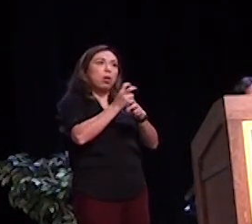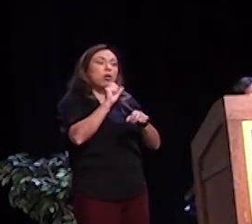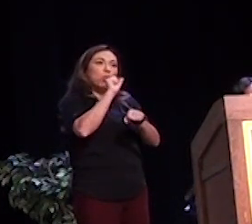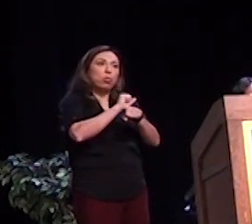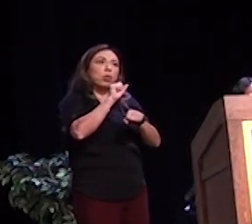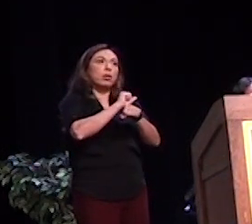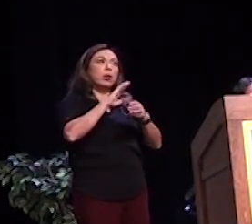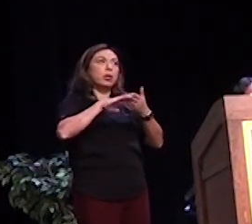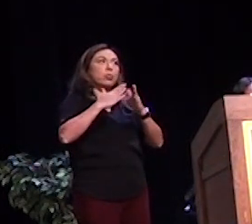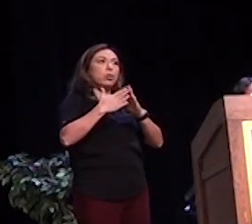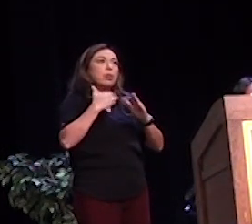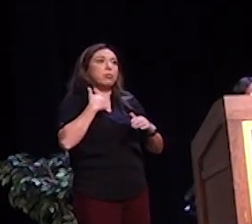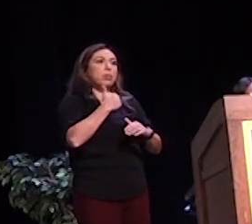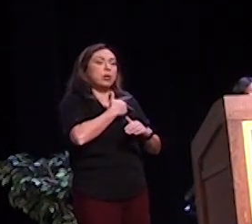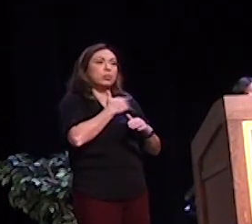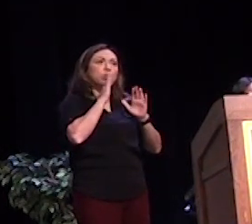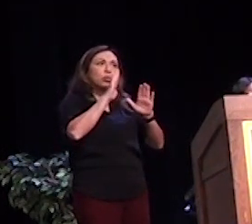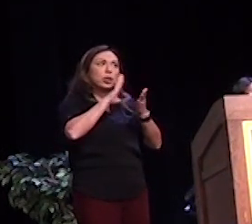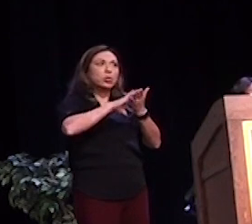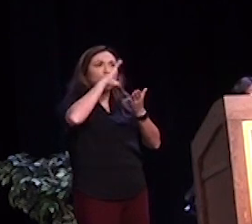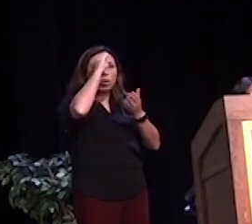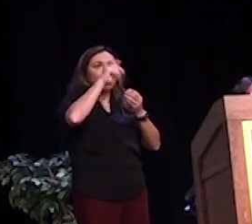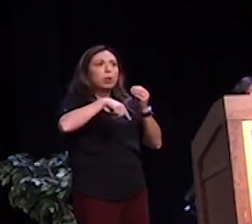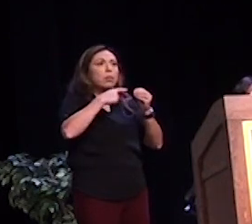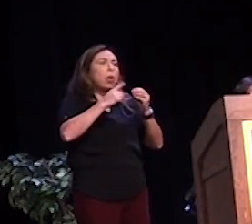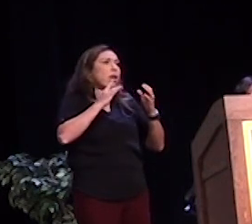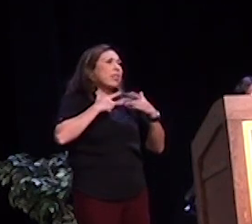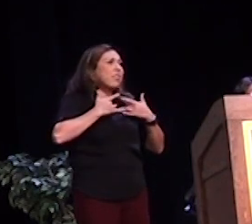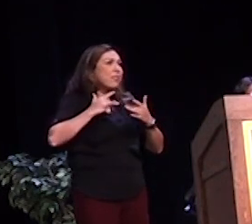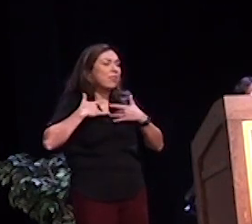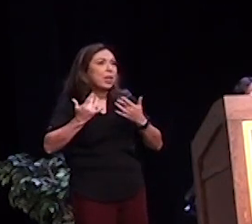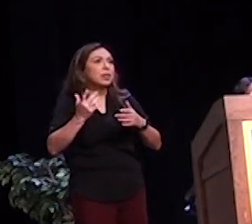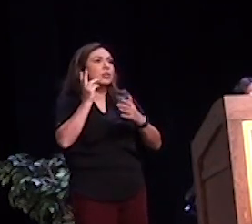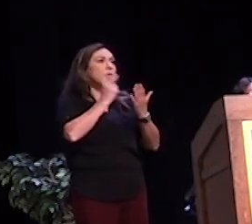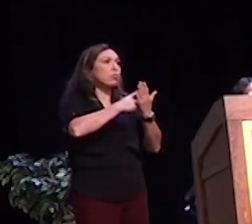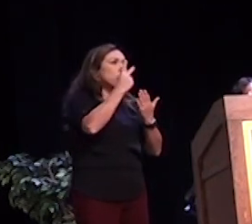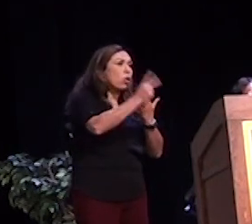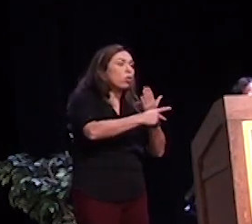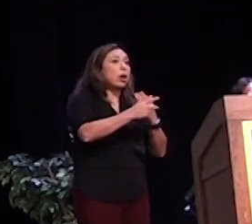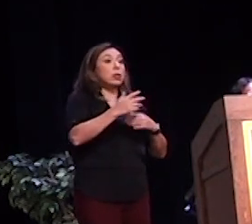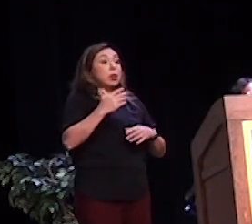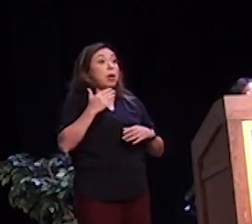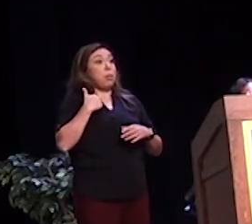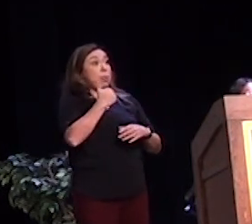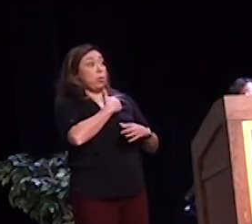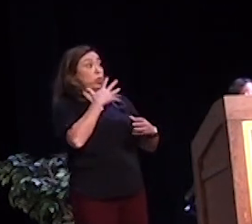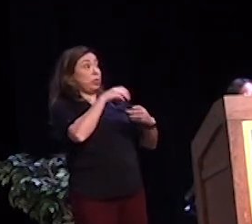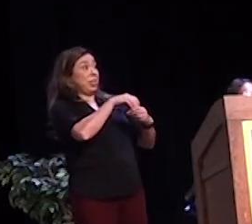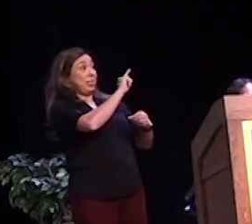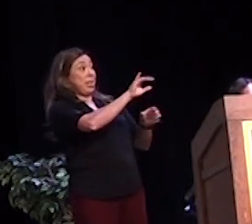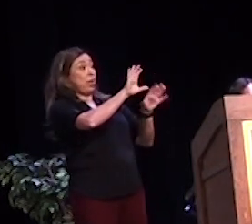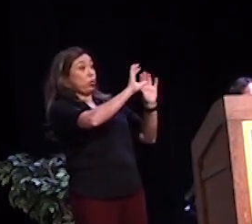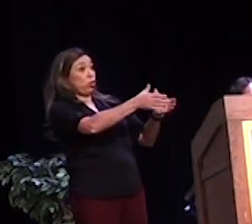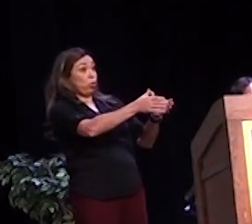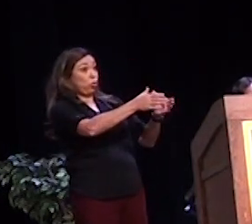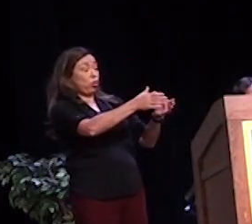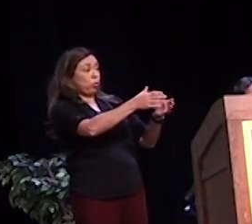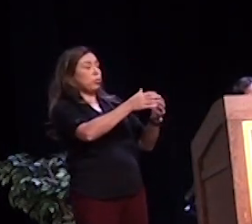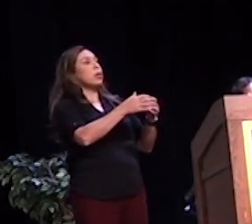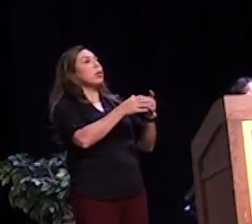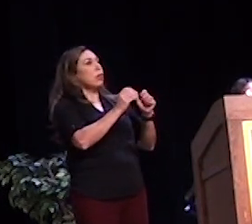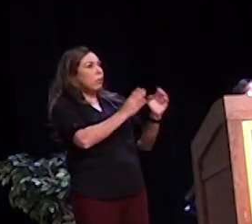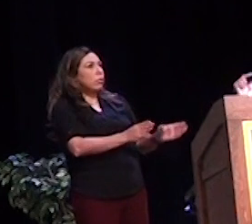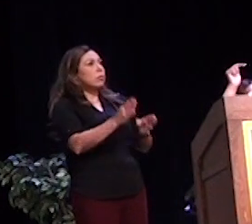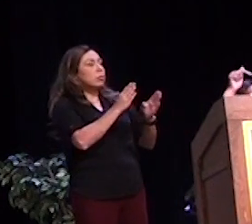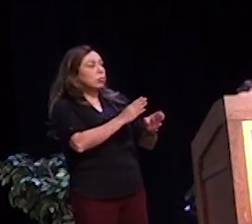members. It's a great space to learn more about upcoming housing events and programs, and the members of this group are very instrumental